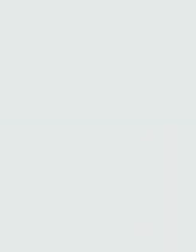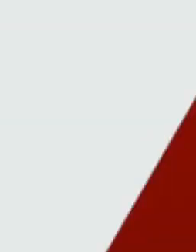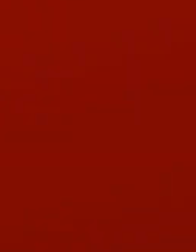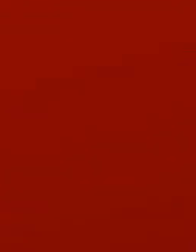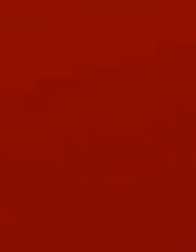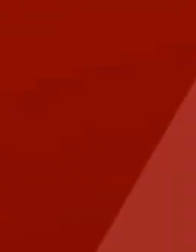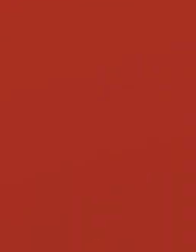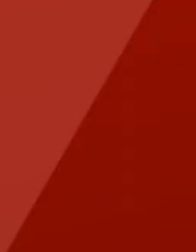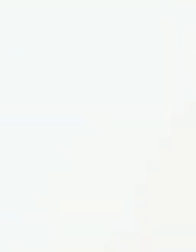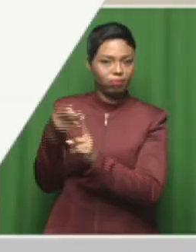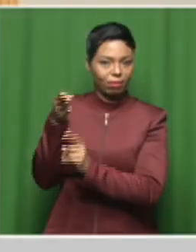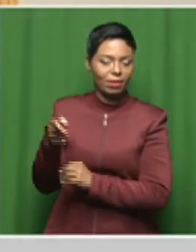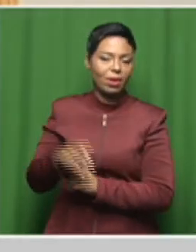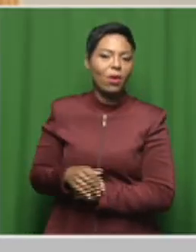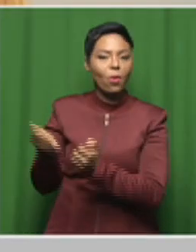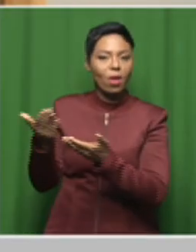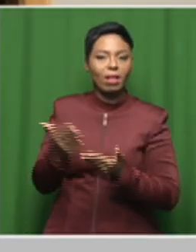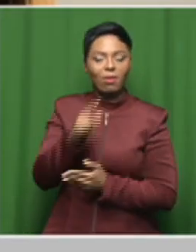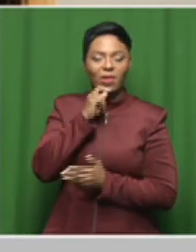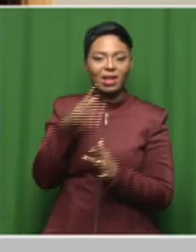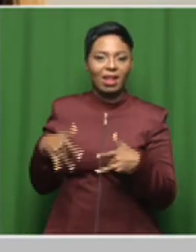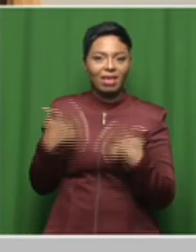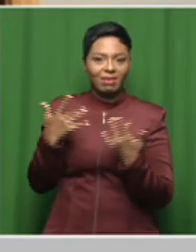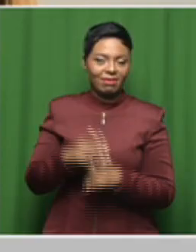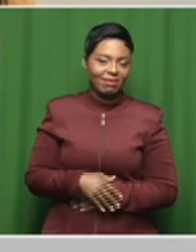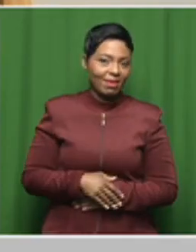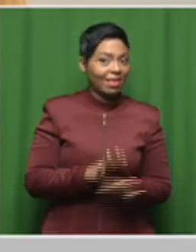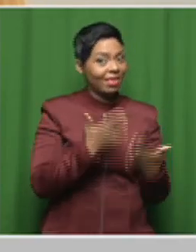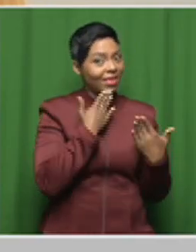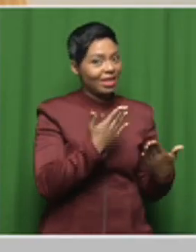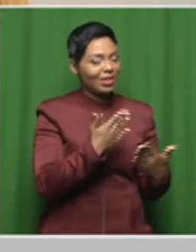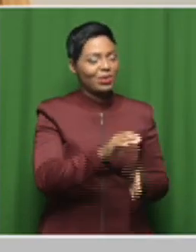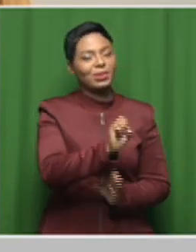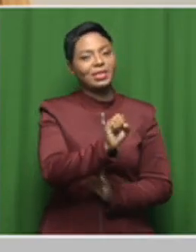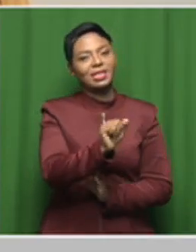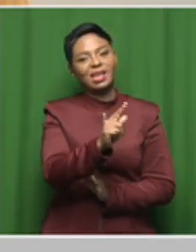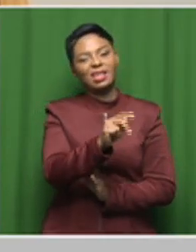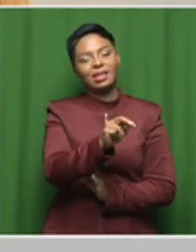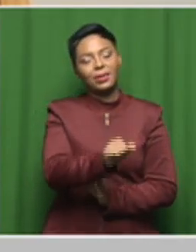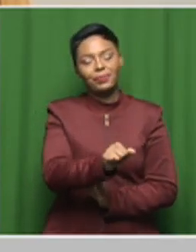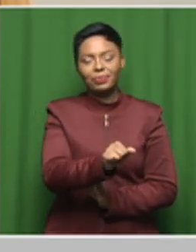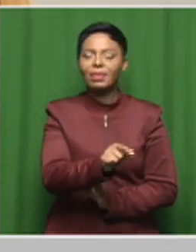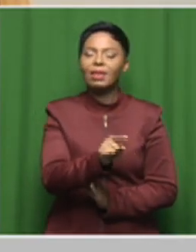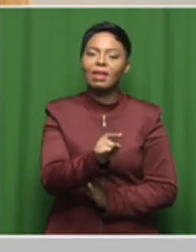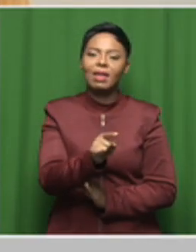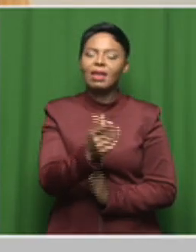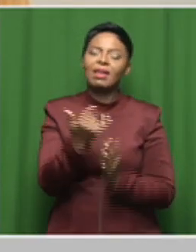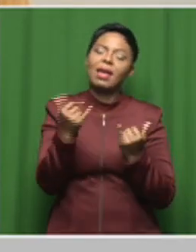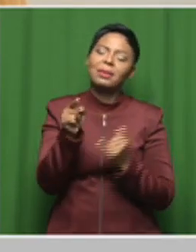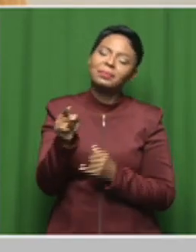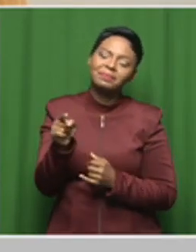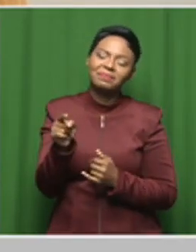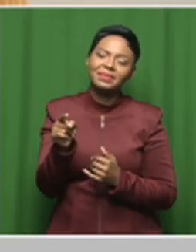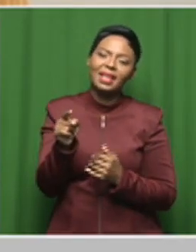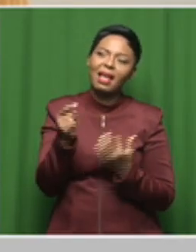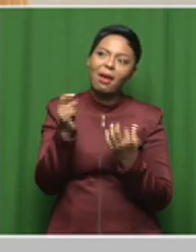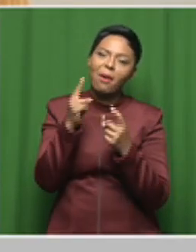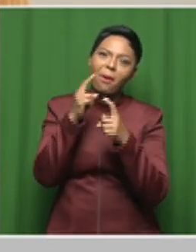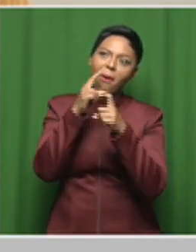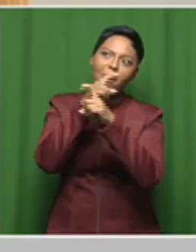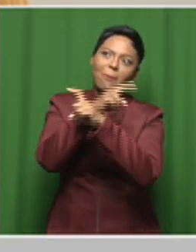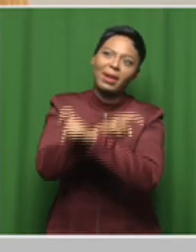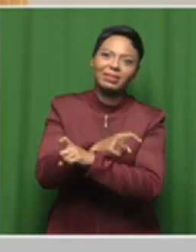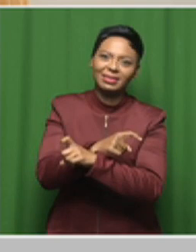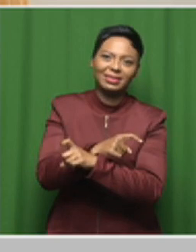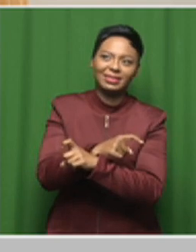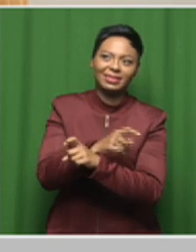Welcome to Morning Live. Thank you, Sakina. So how complex is this matter really? Because